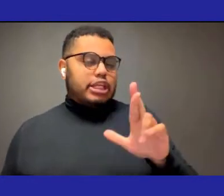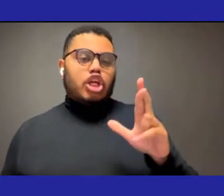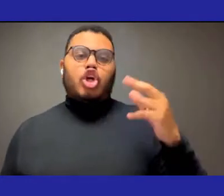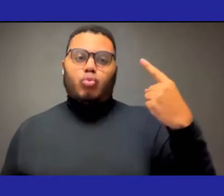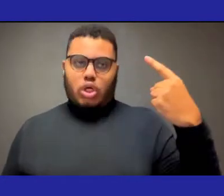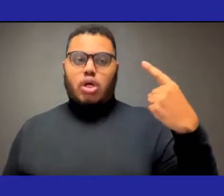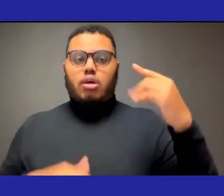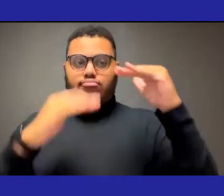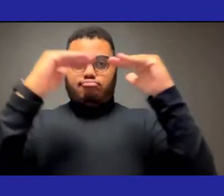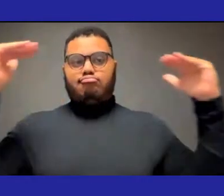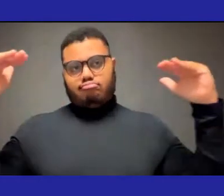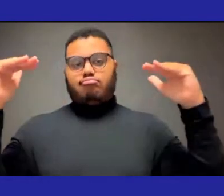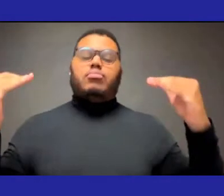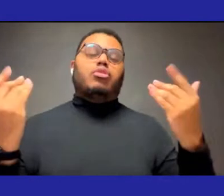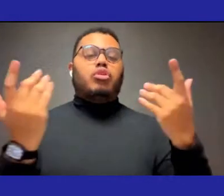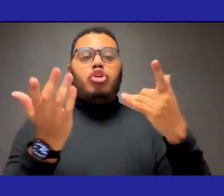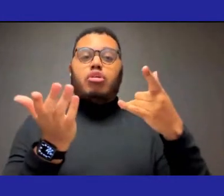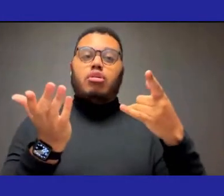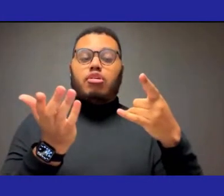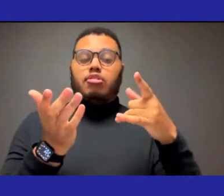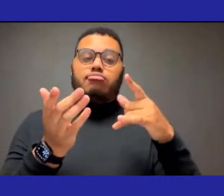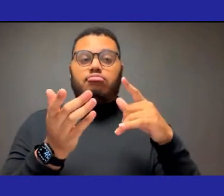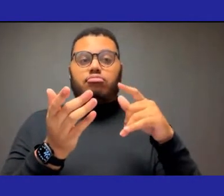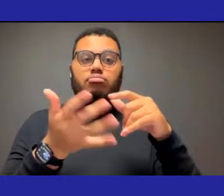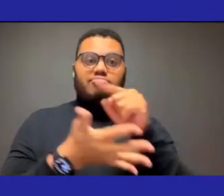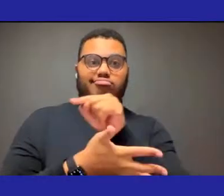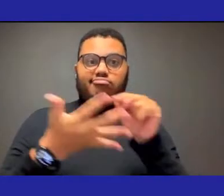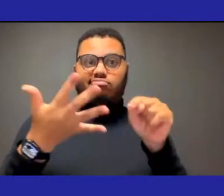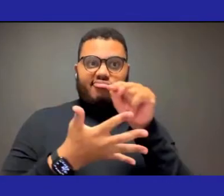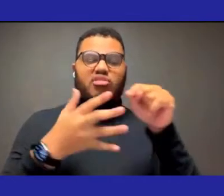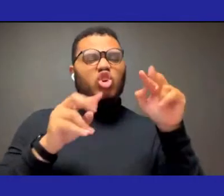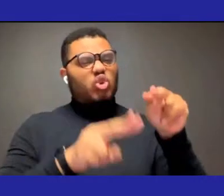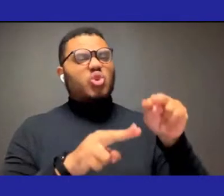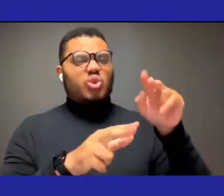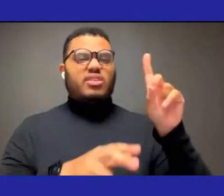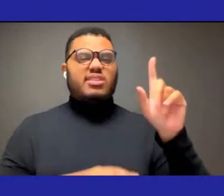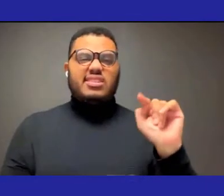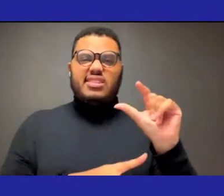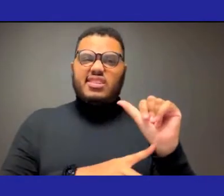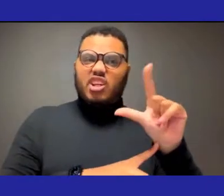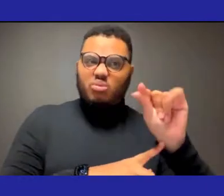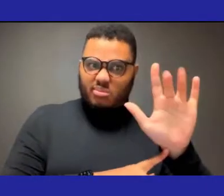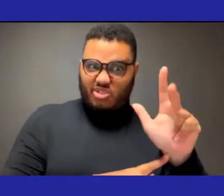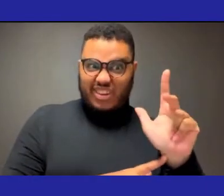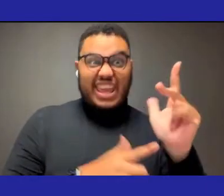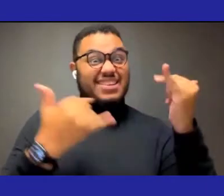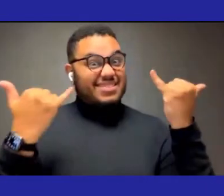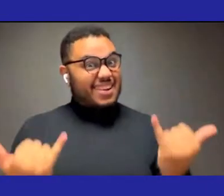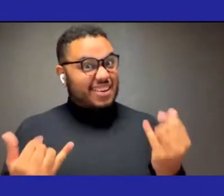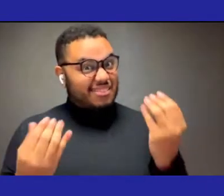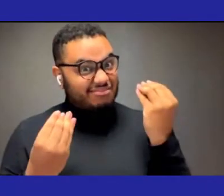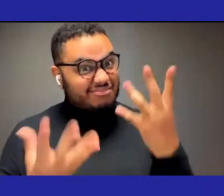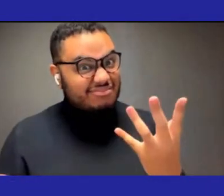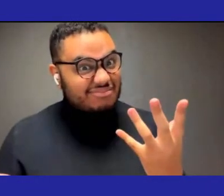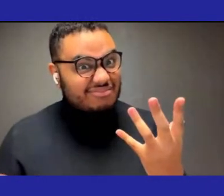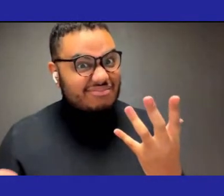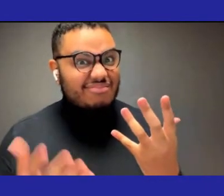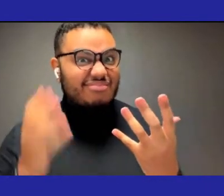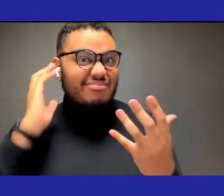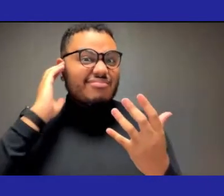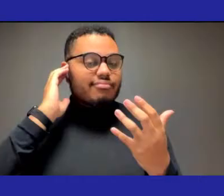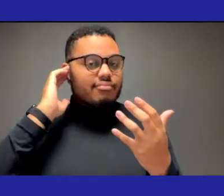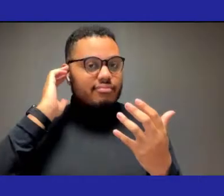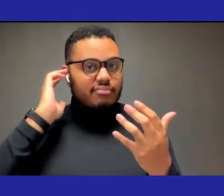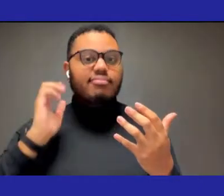at data from 2023 and they tell you now, right? Yeah, so what happens, yes, it sounds